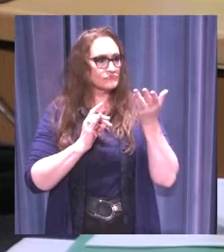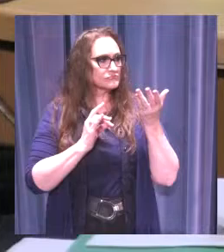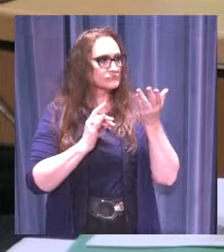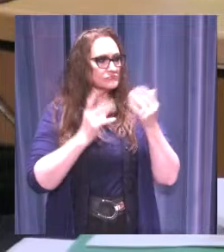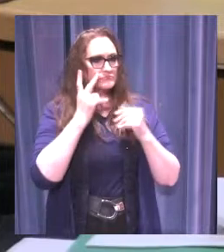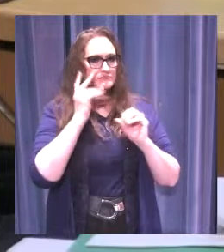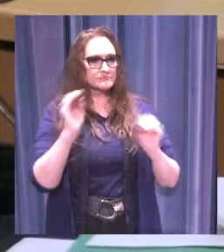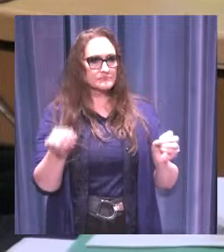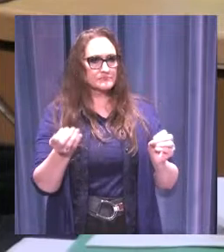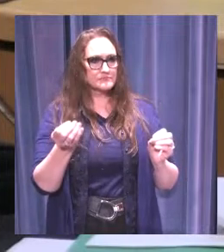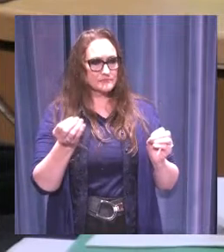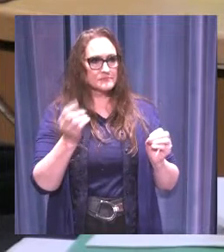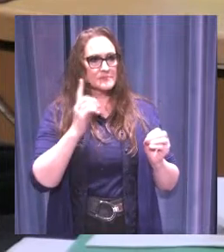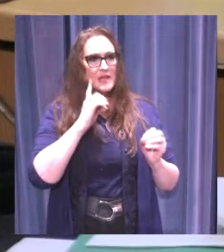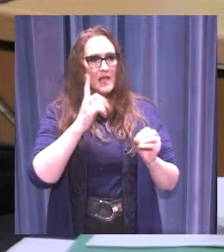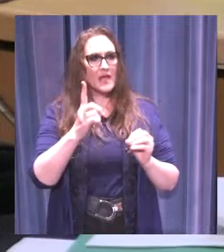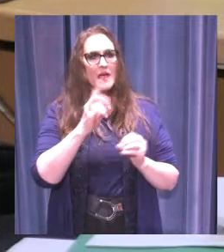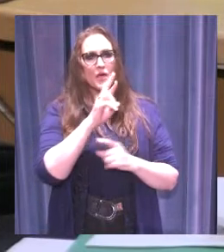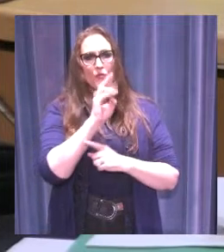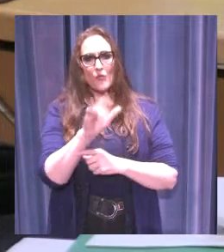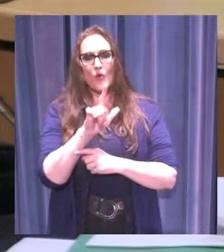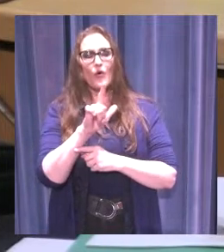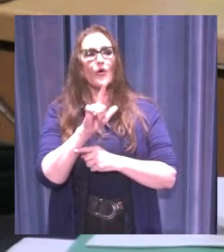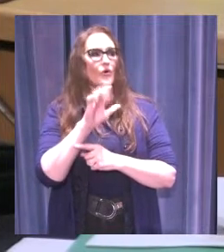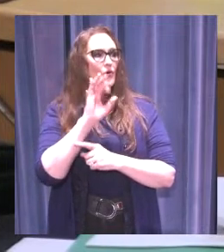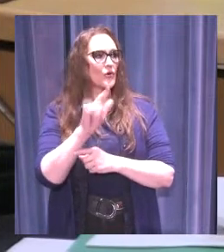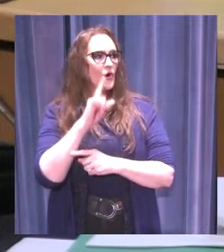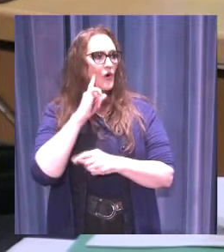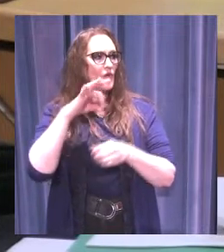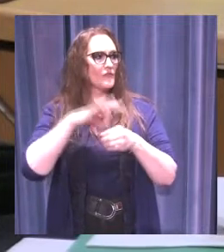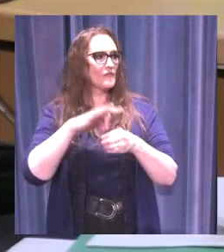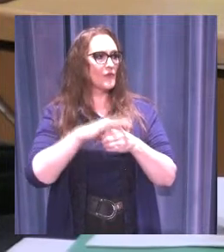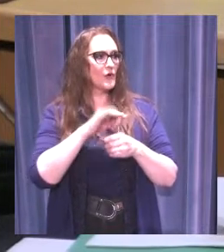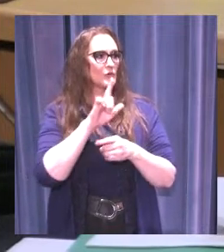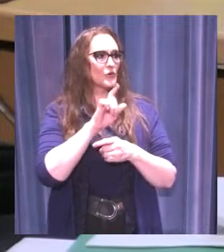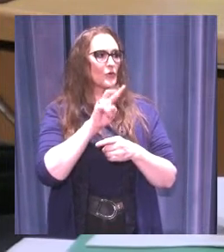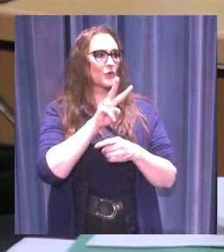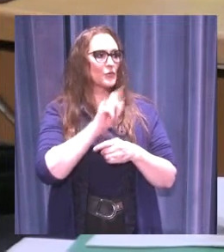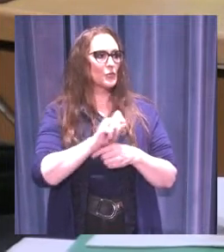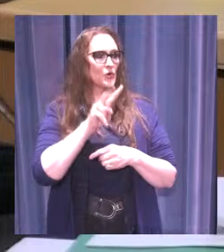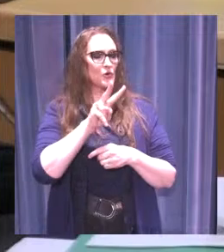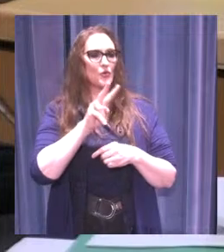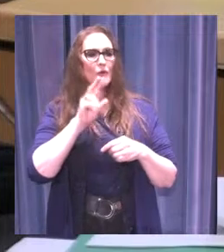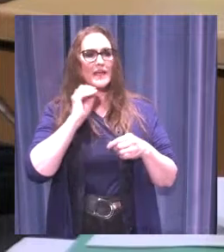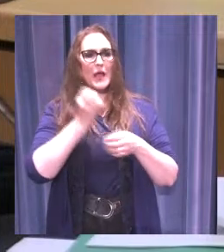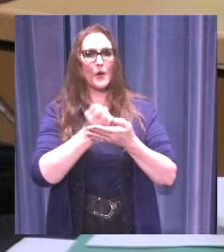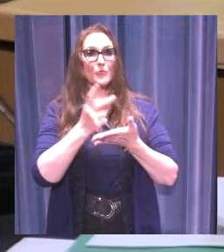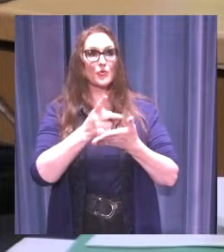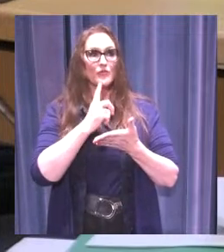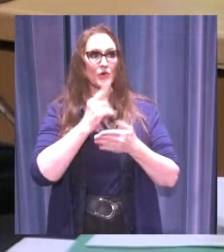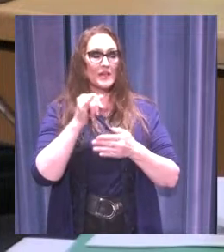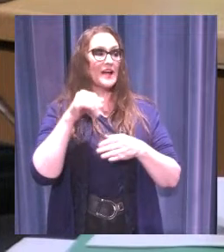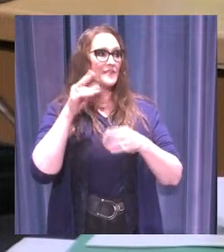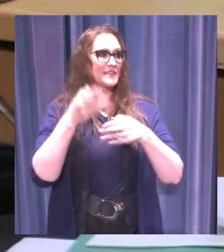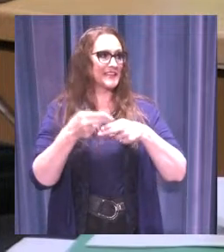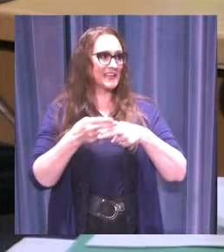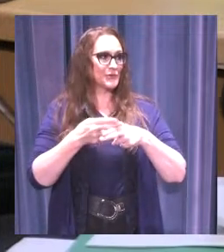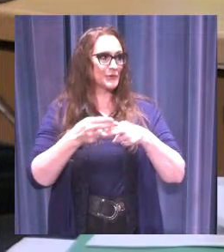Seeing none. A roll call vote on item 2.28, approval of interim presidential candidate contract.